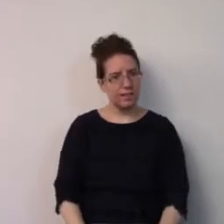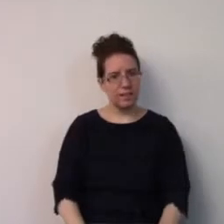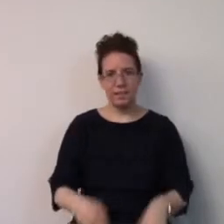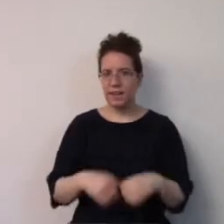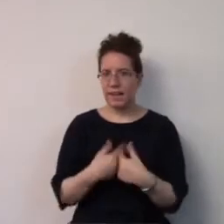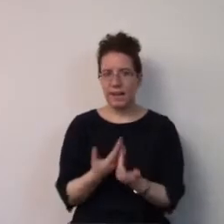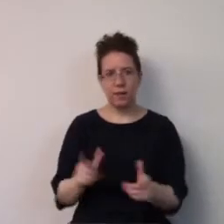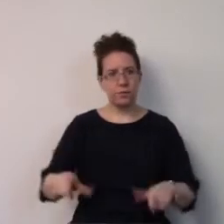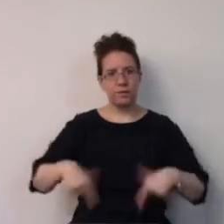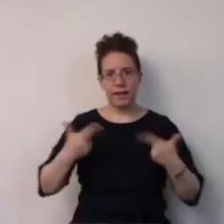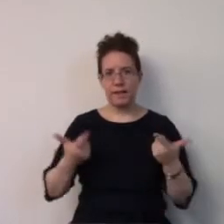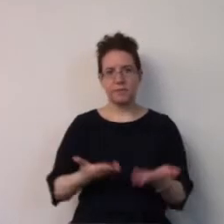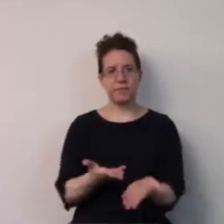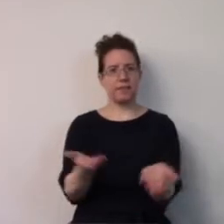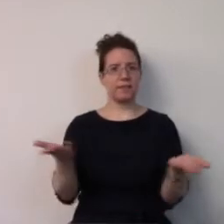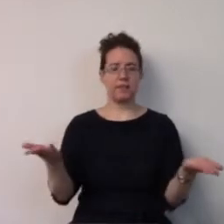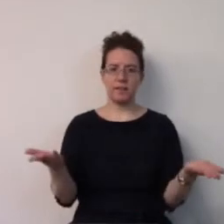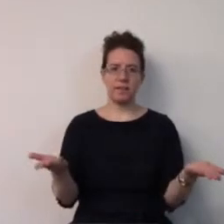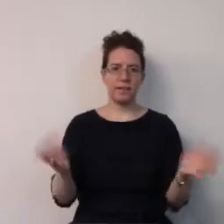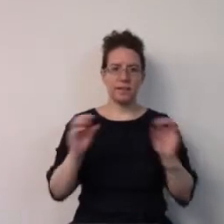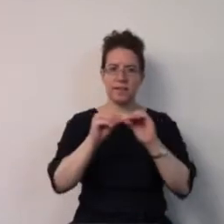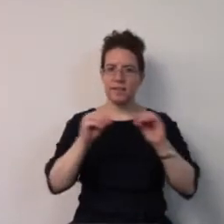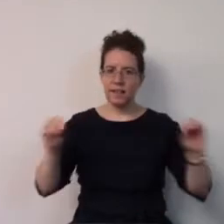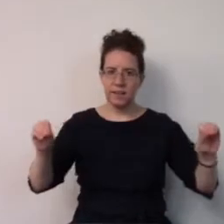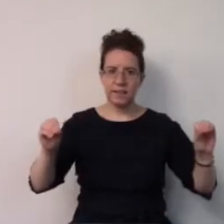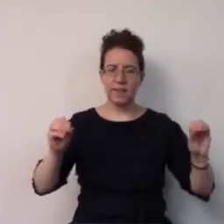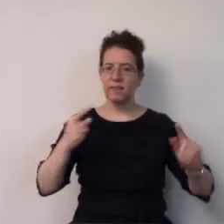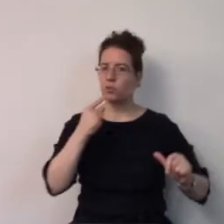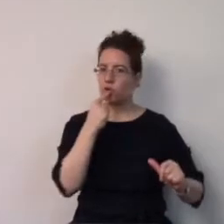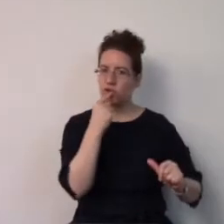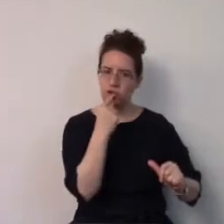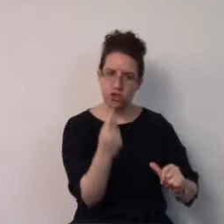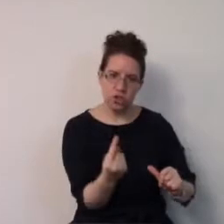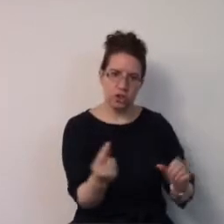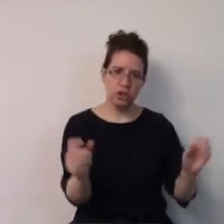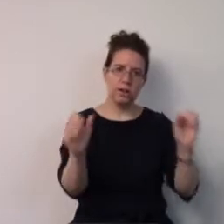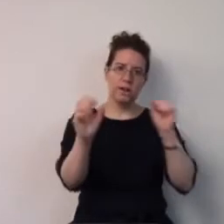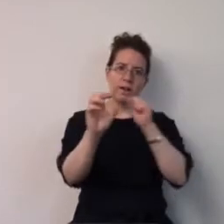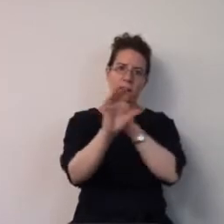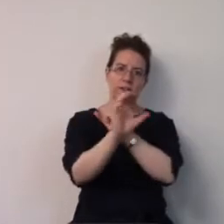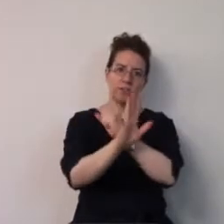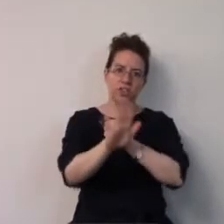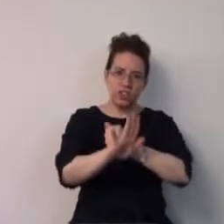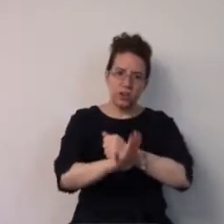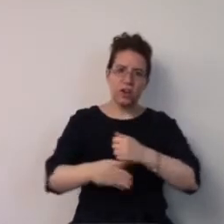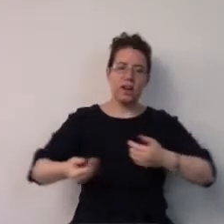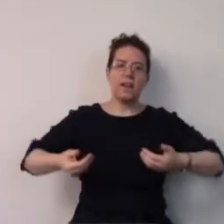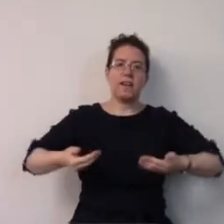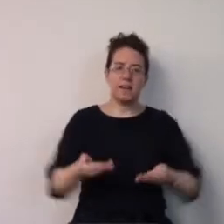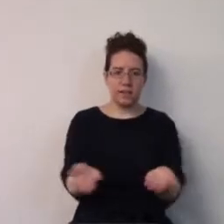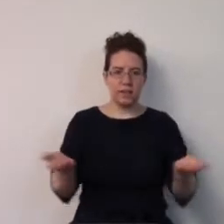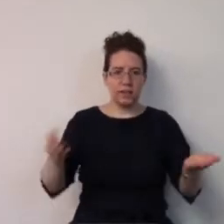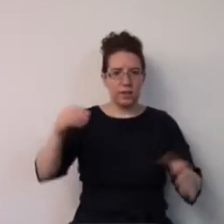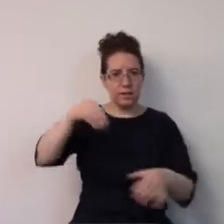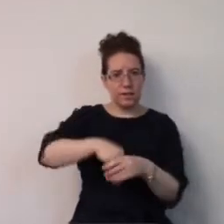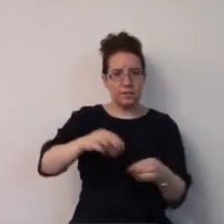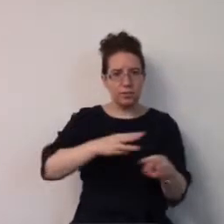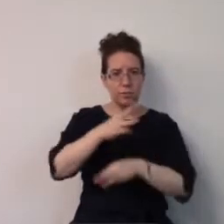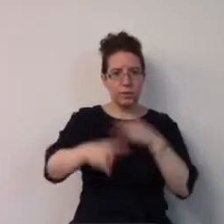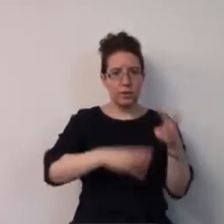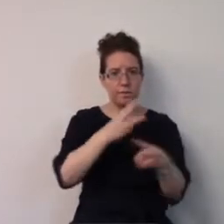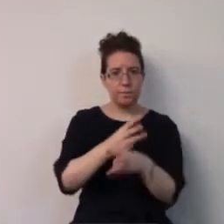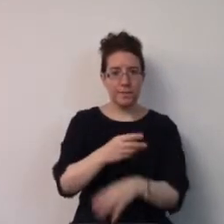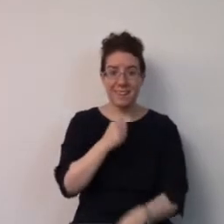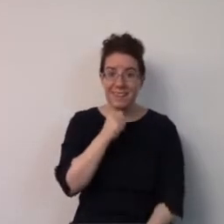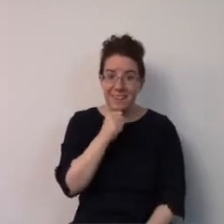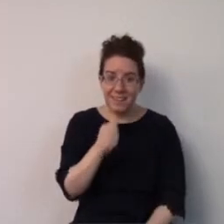earth. Right. Not even your retirement. Uh-huh. I don't want to say anything to discourage anybody. I'm